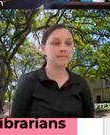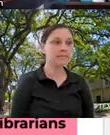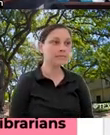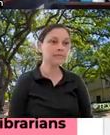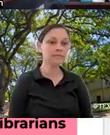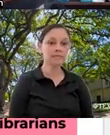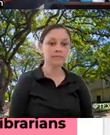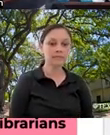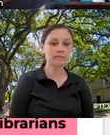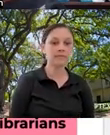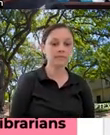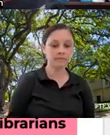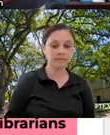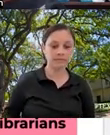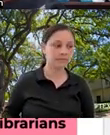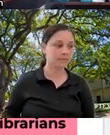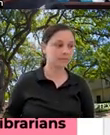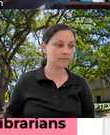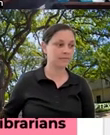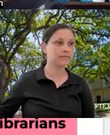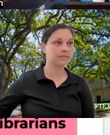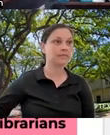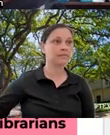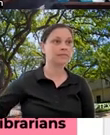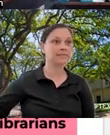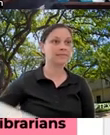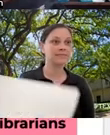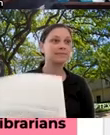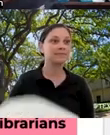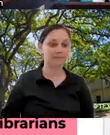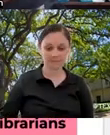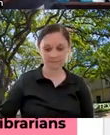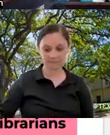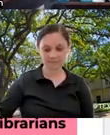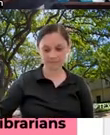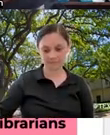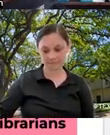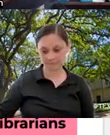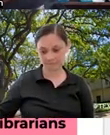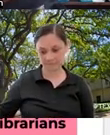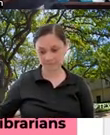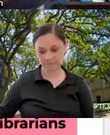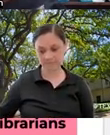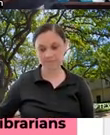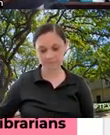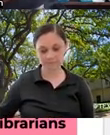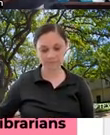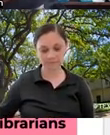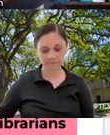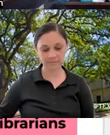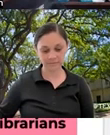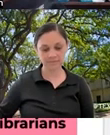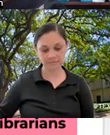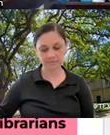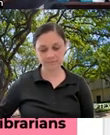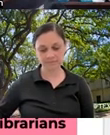other places where families are finding information we might want to explore. So we might think outside the box a little more